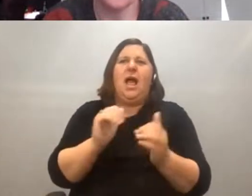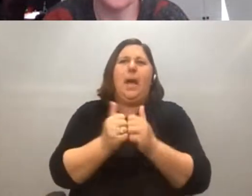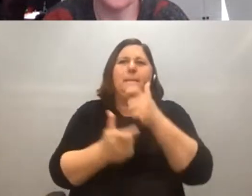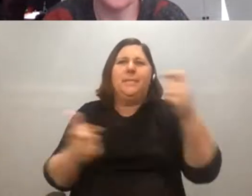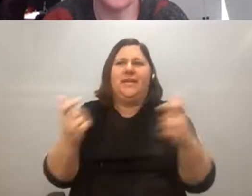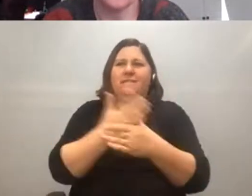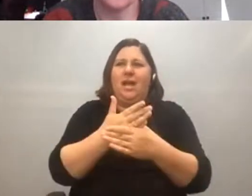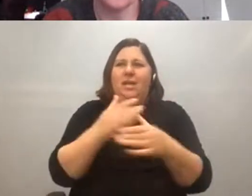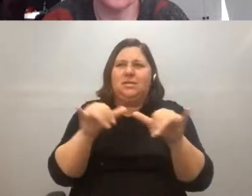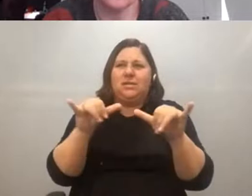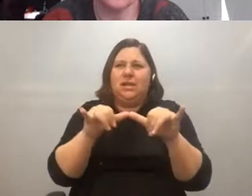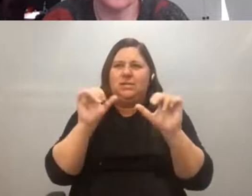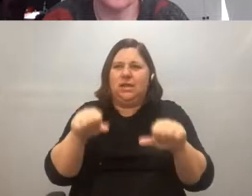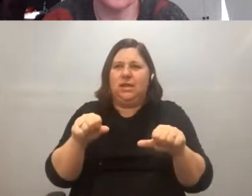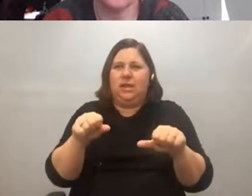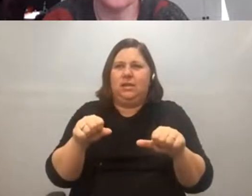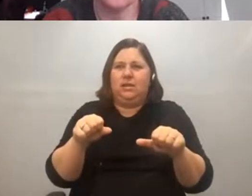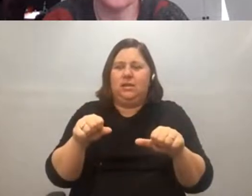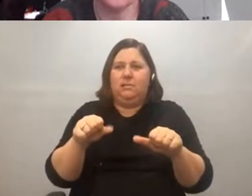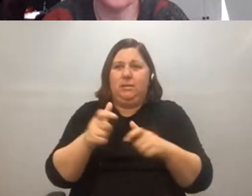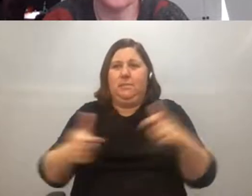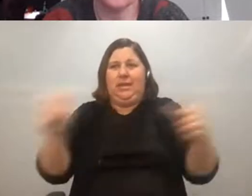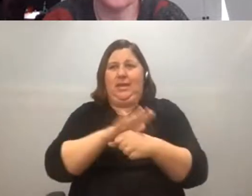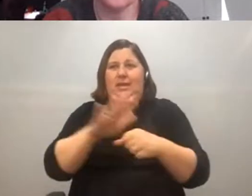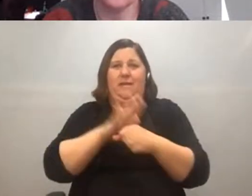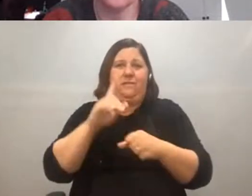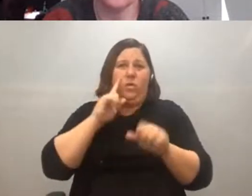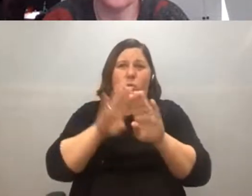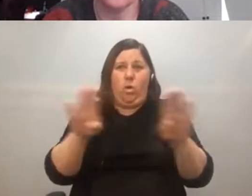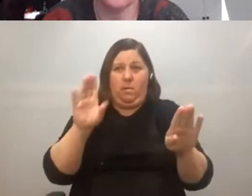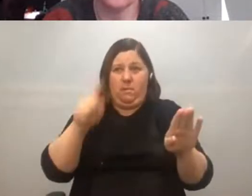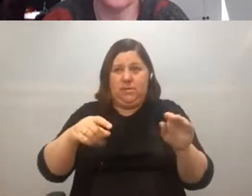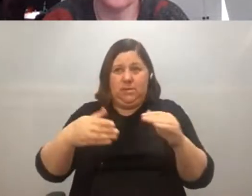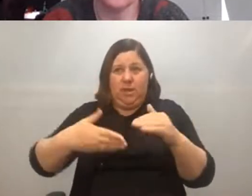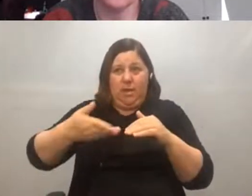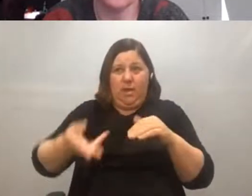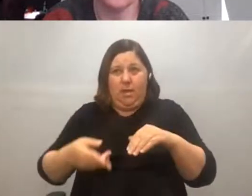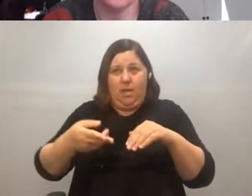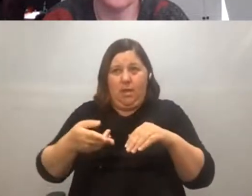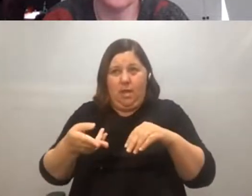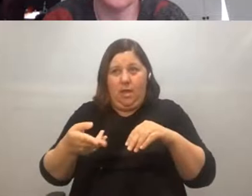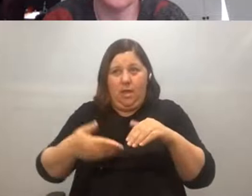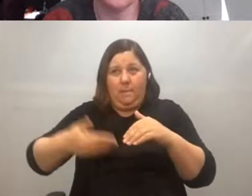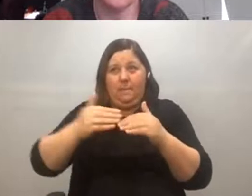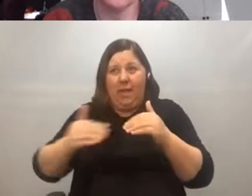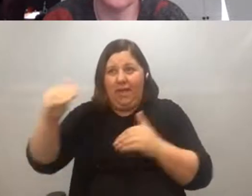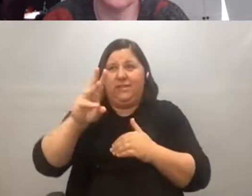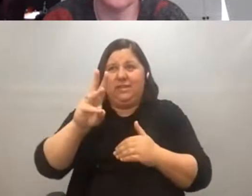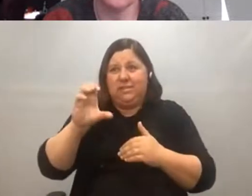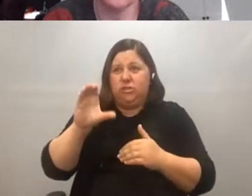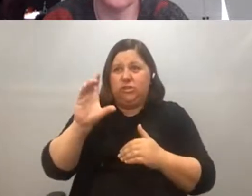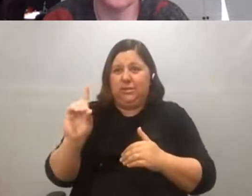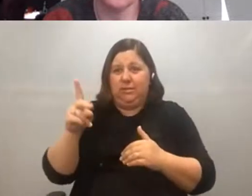size need to be to be enlarged enough for the wall does it need to be higher than 600 dpi um